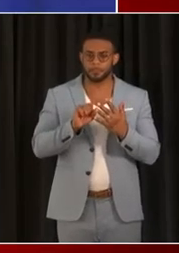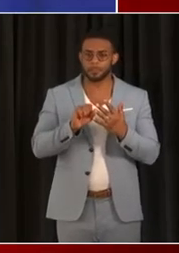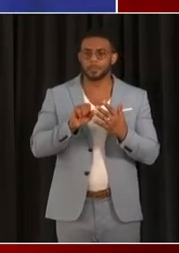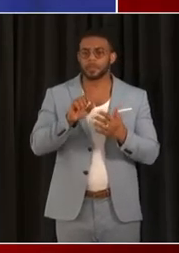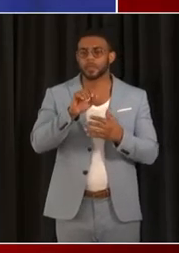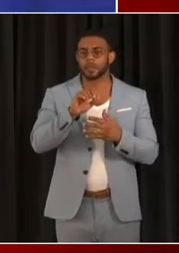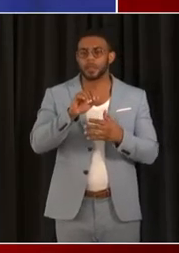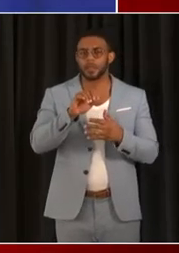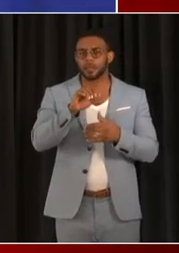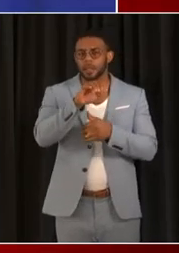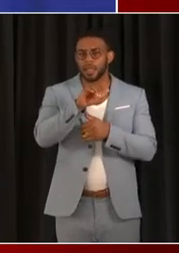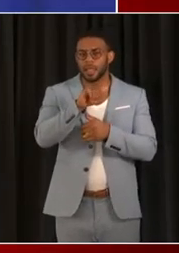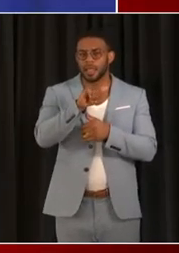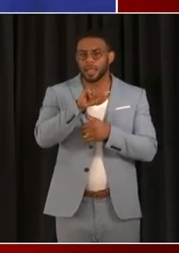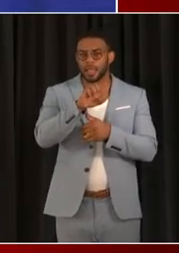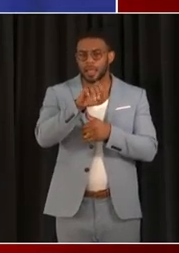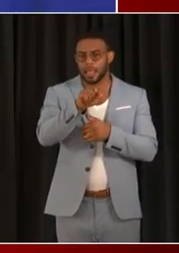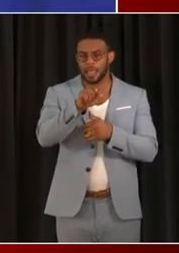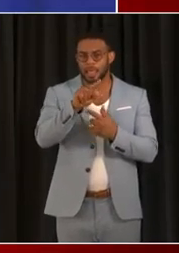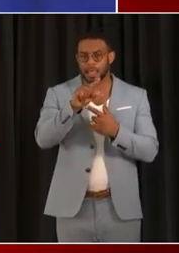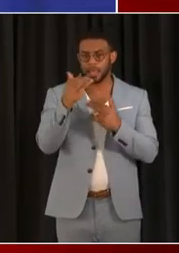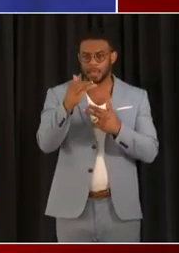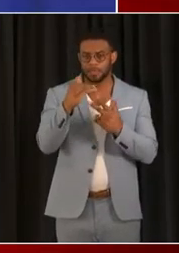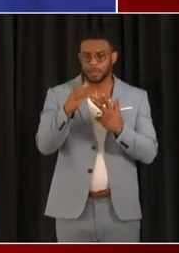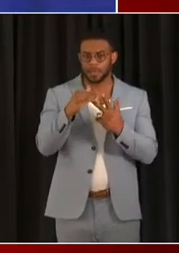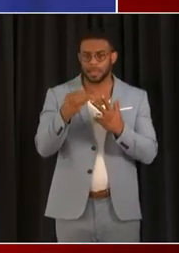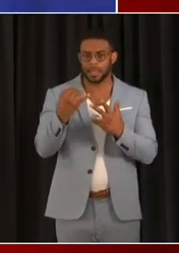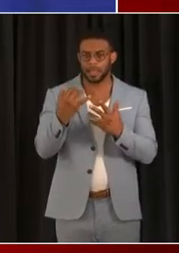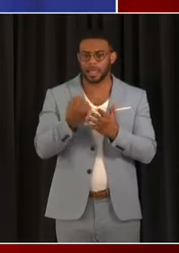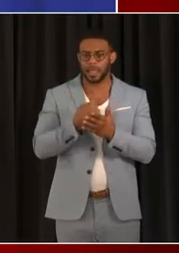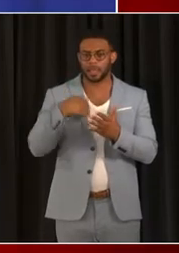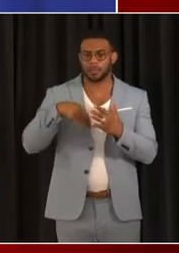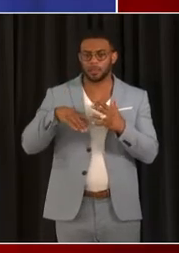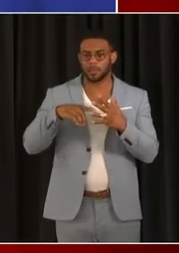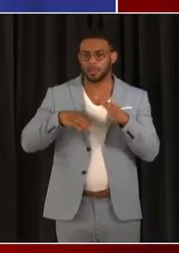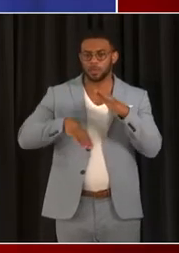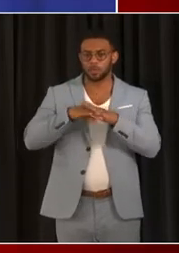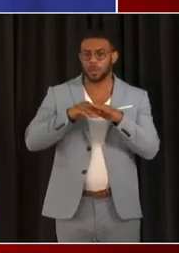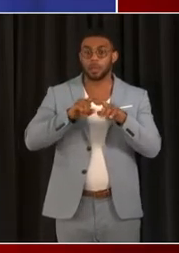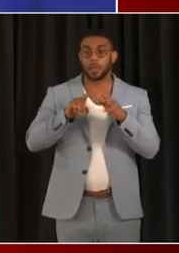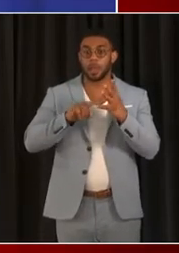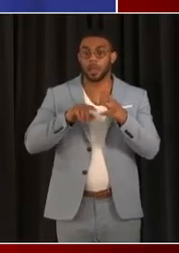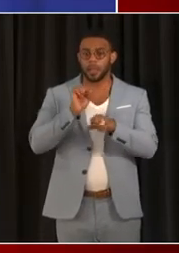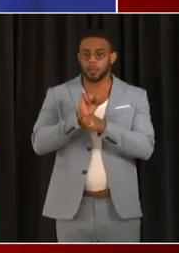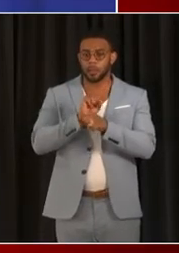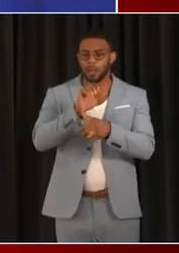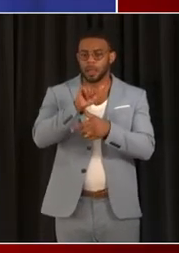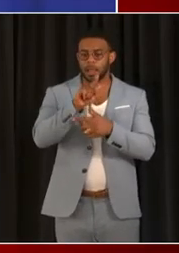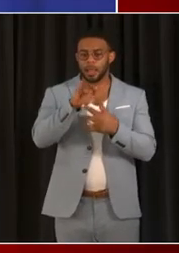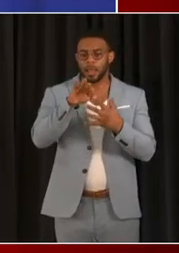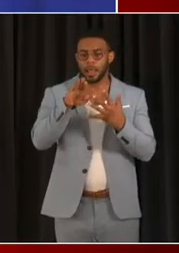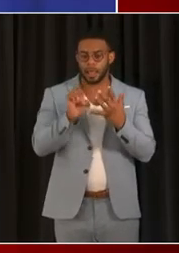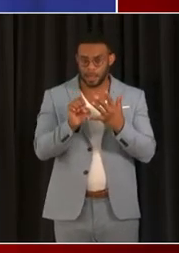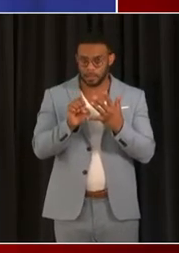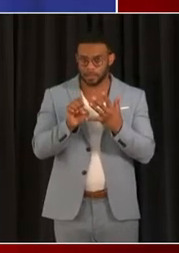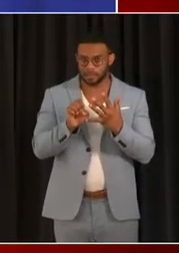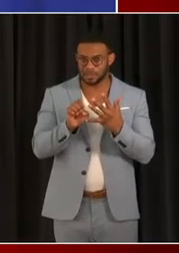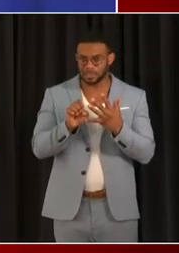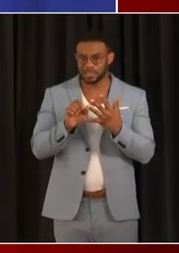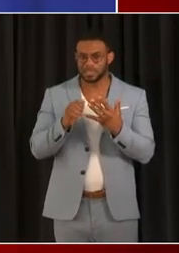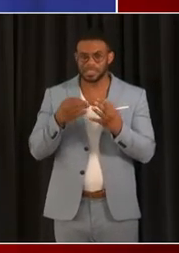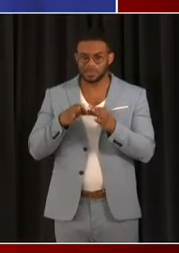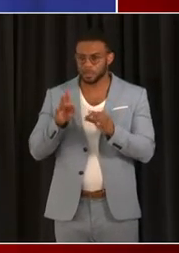simply an acronym that stands for Asset Limited, Income Constrained, but Employed. And these are many of our neighbors, our colleagues